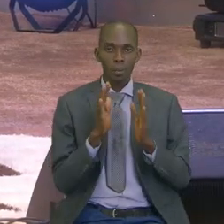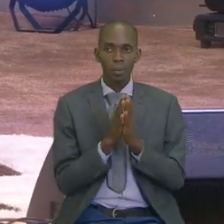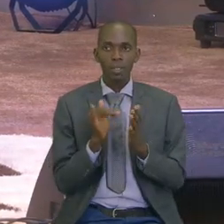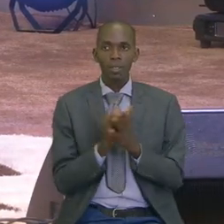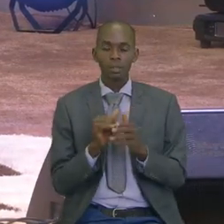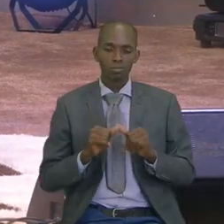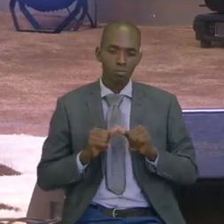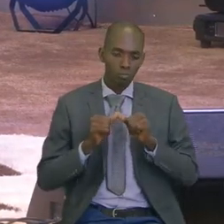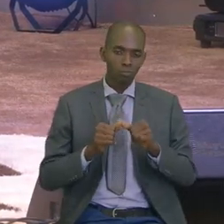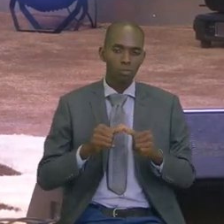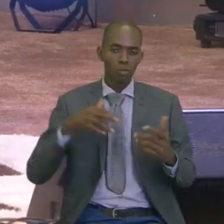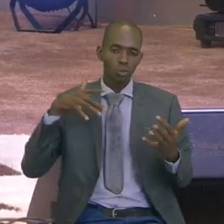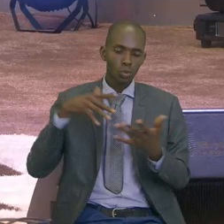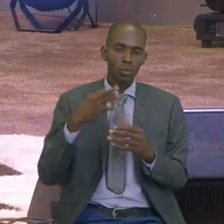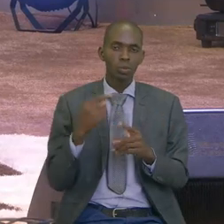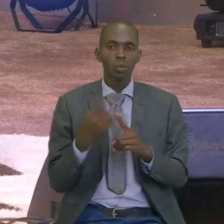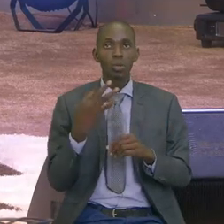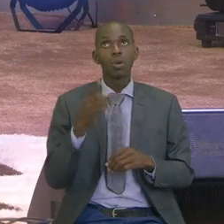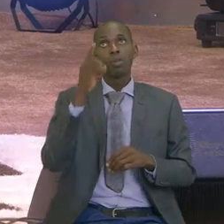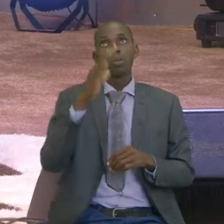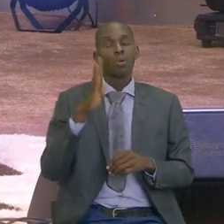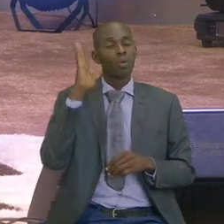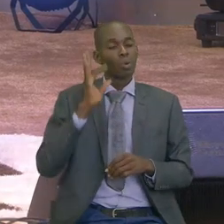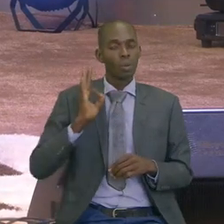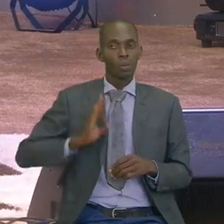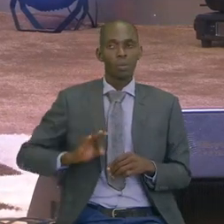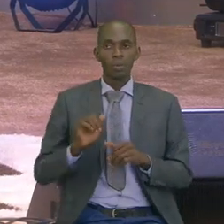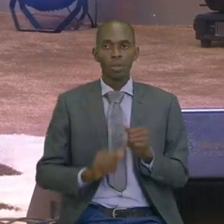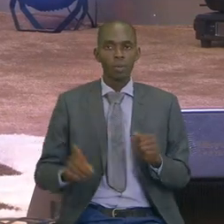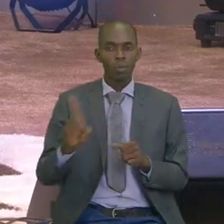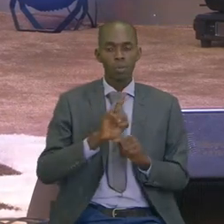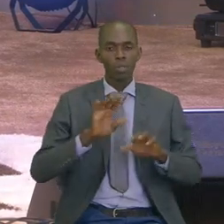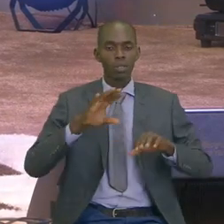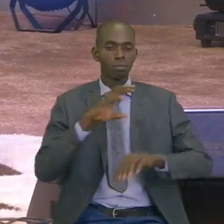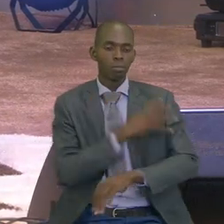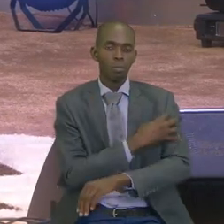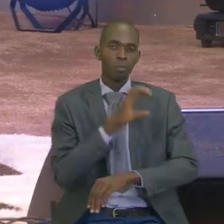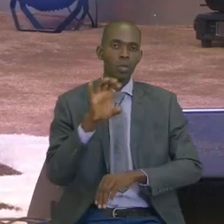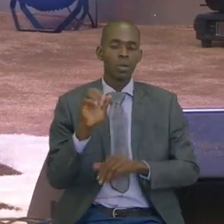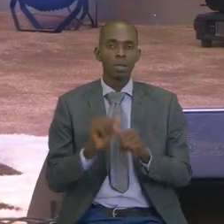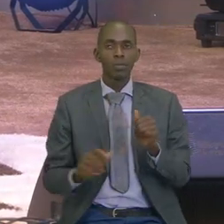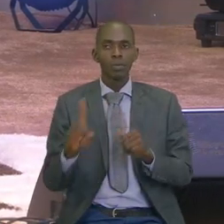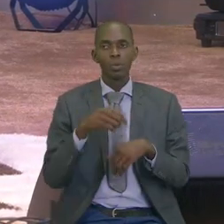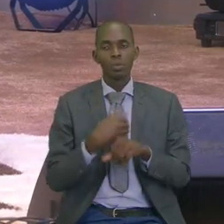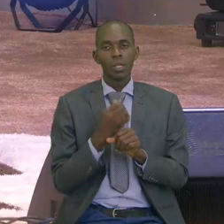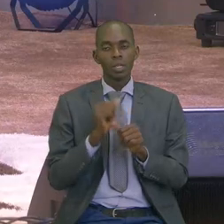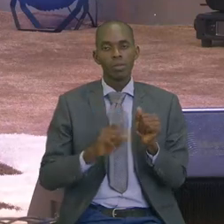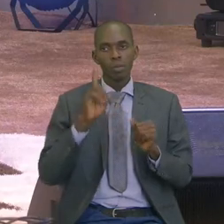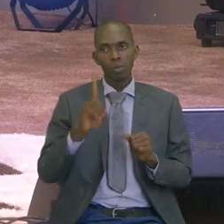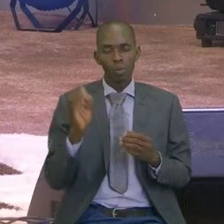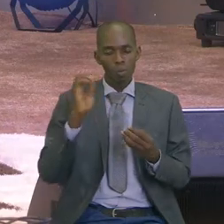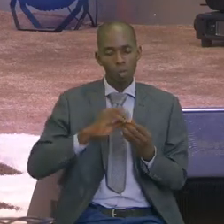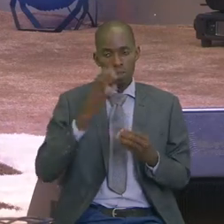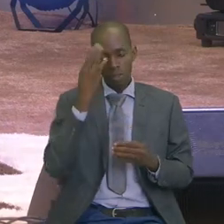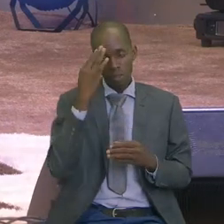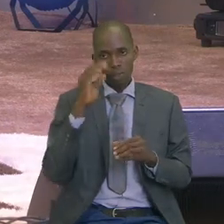consistent study of the Word of God will benefit everyone, empower everyone, make everyone knowledgeable in the